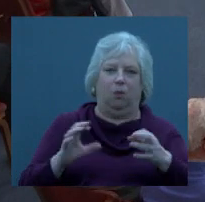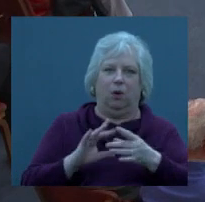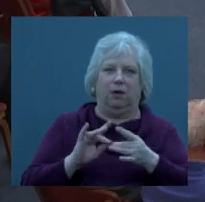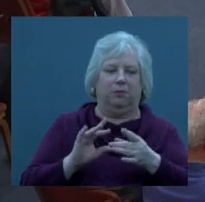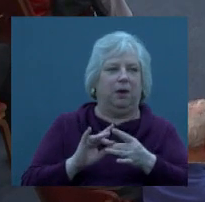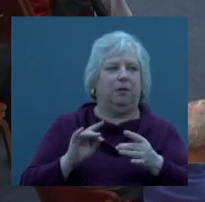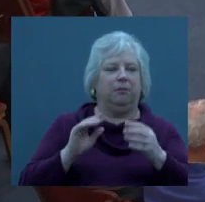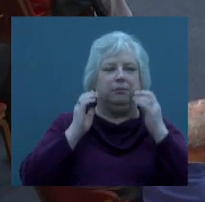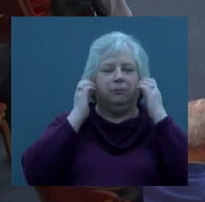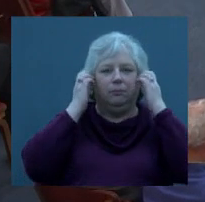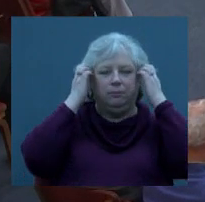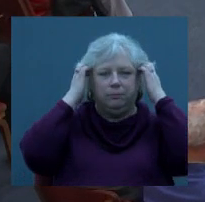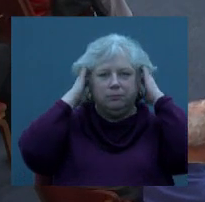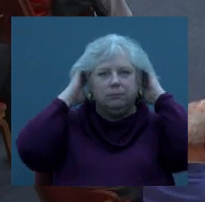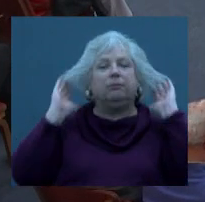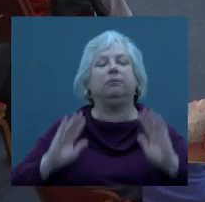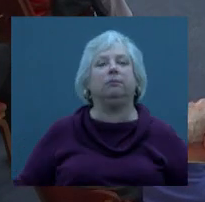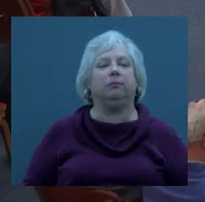Is